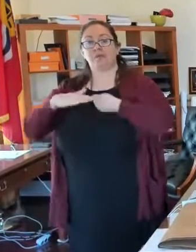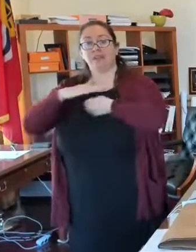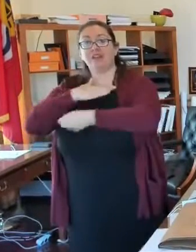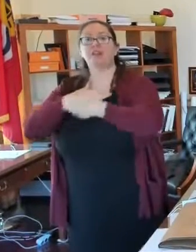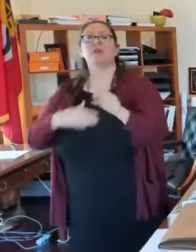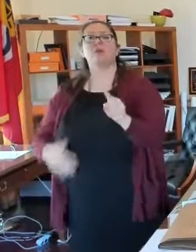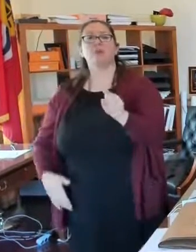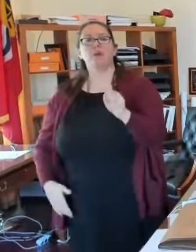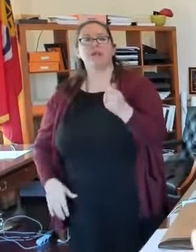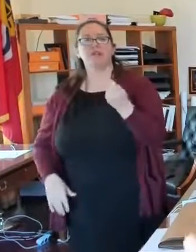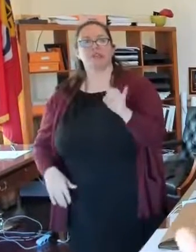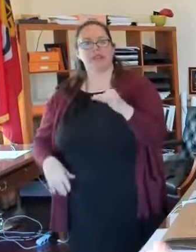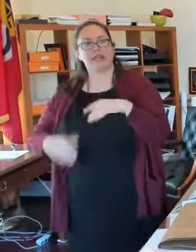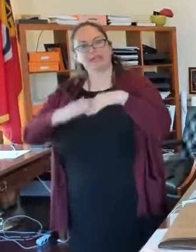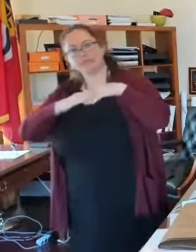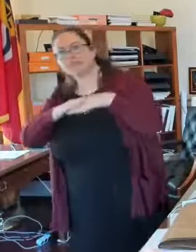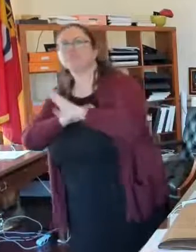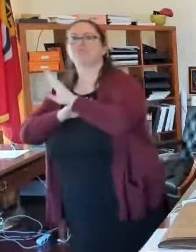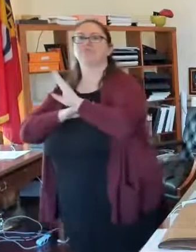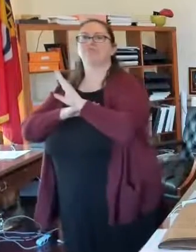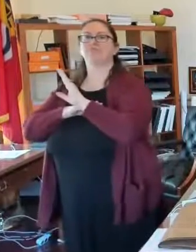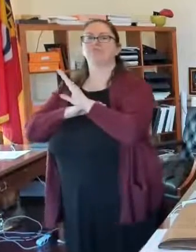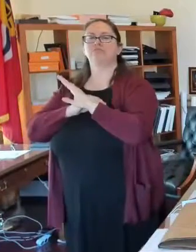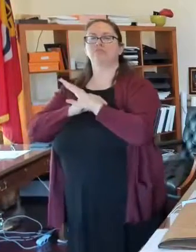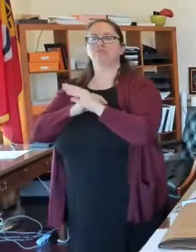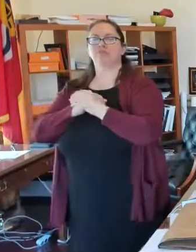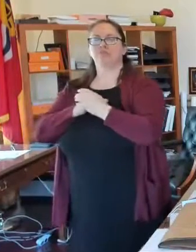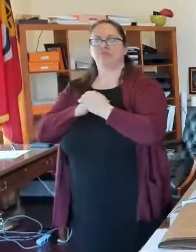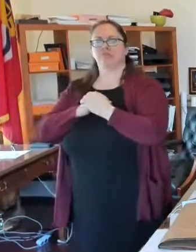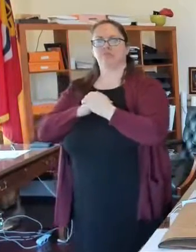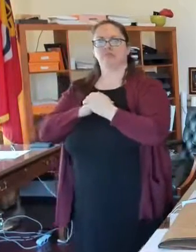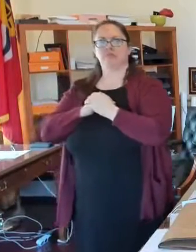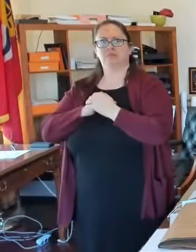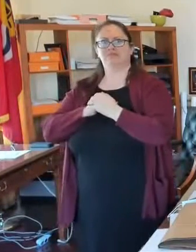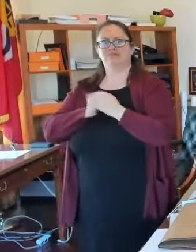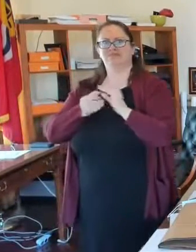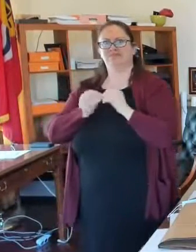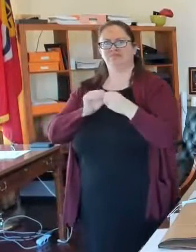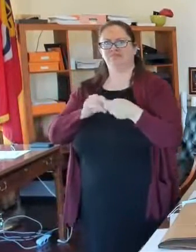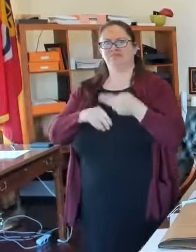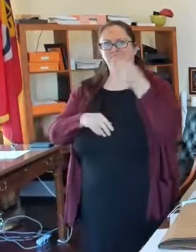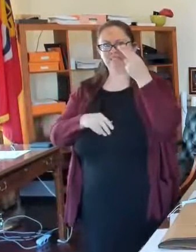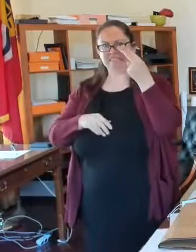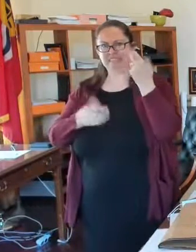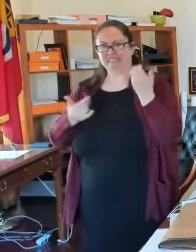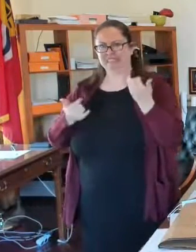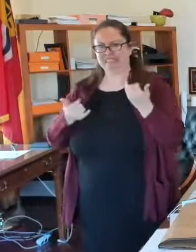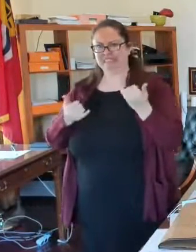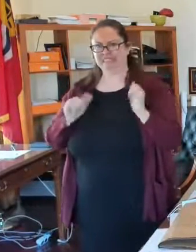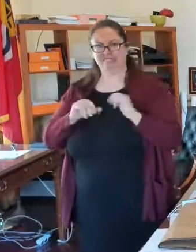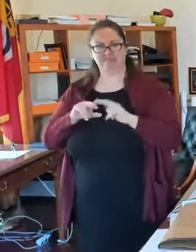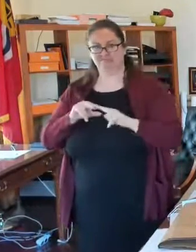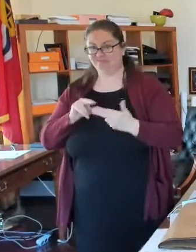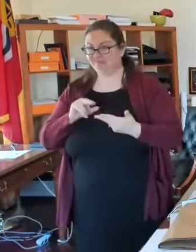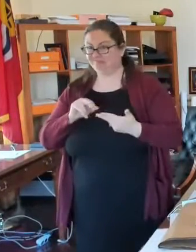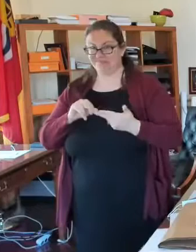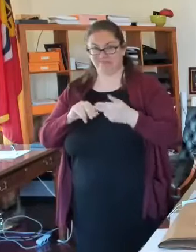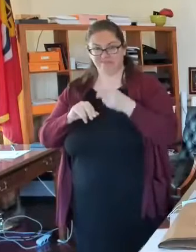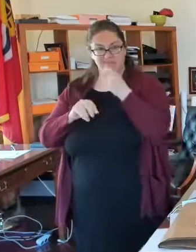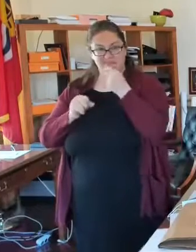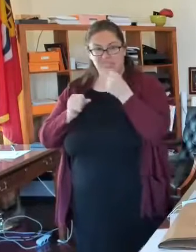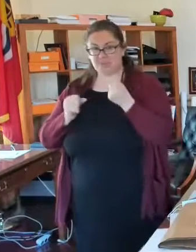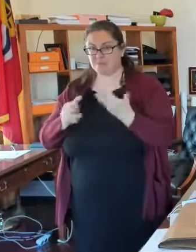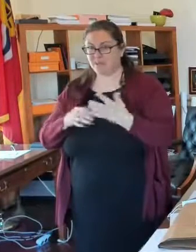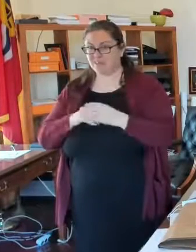That's still up there. That hasn't gone down much. That's